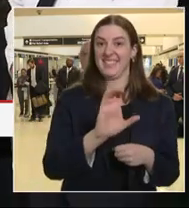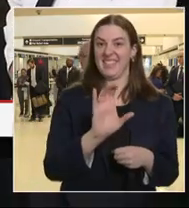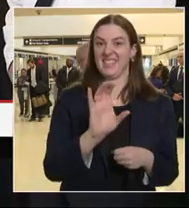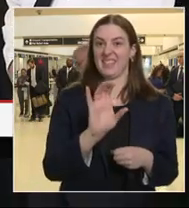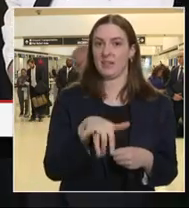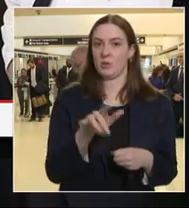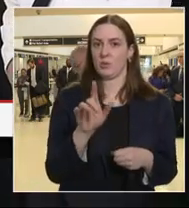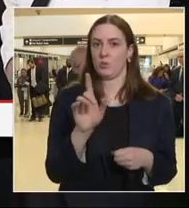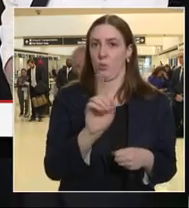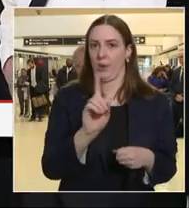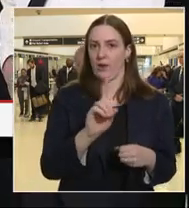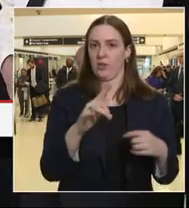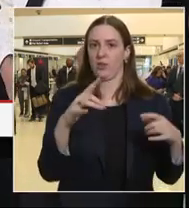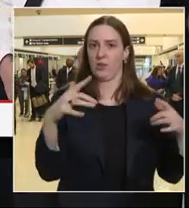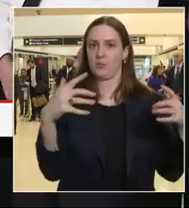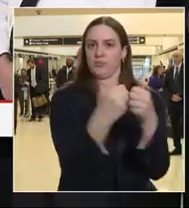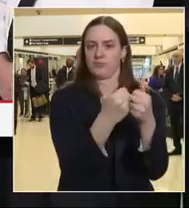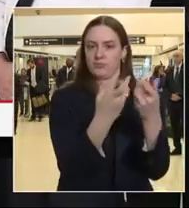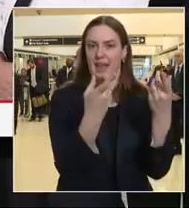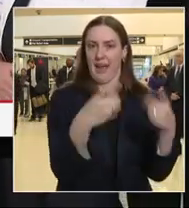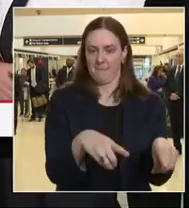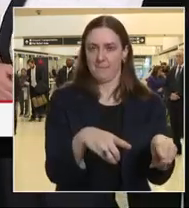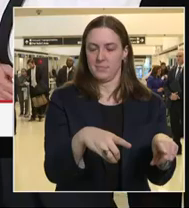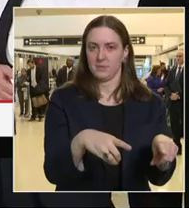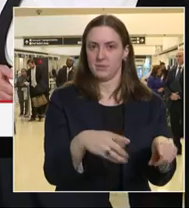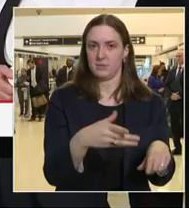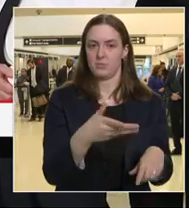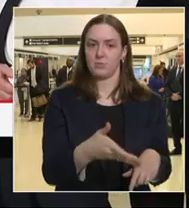occurred over the river,